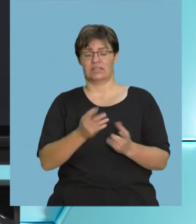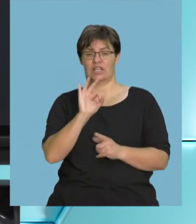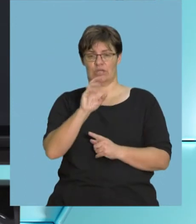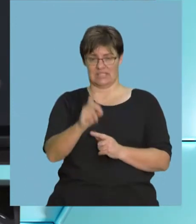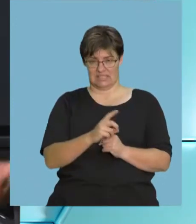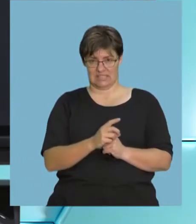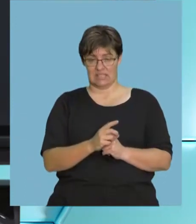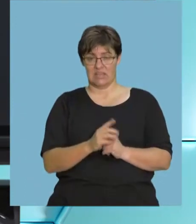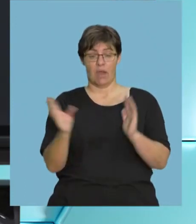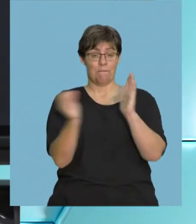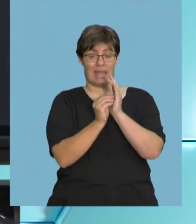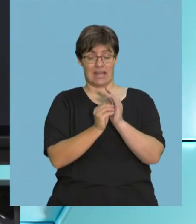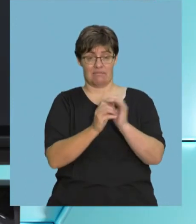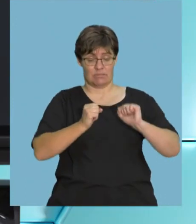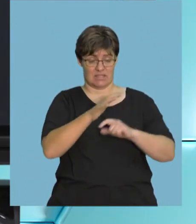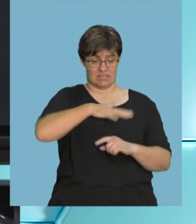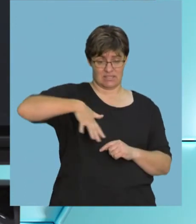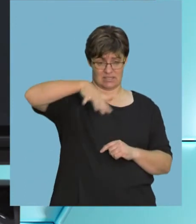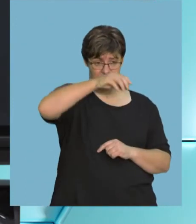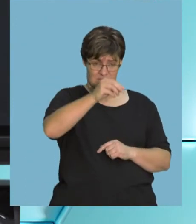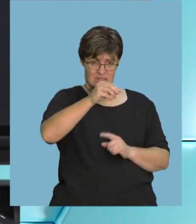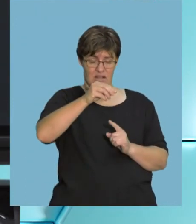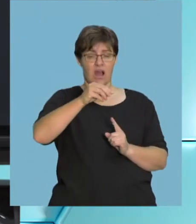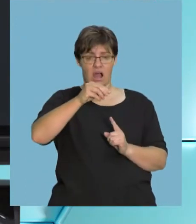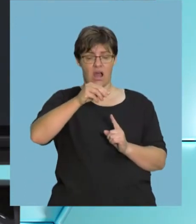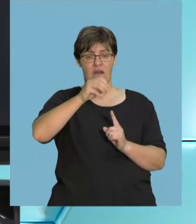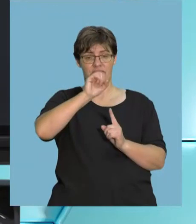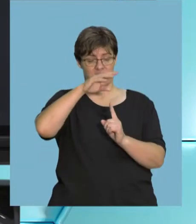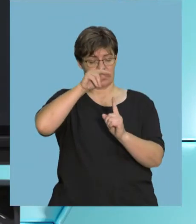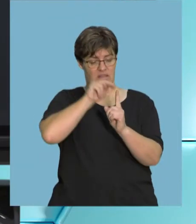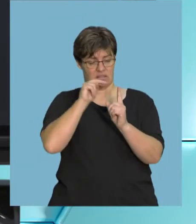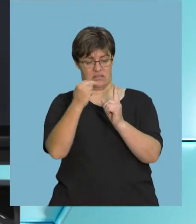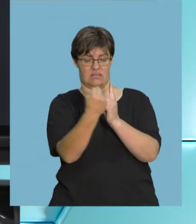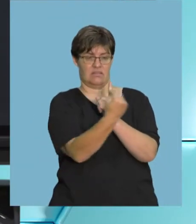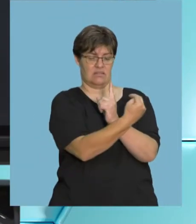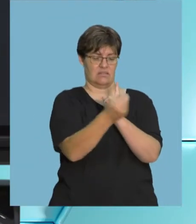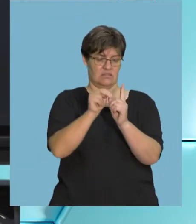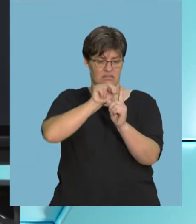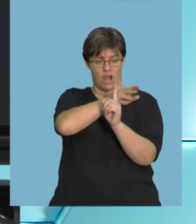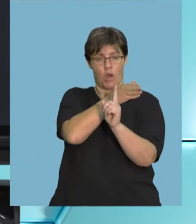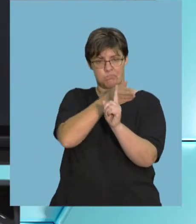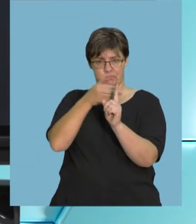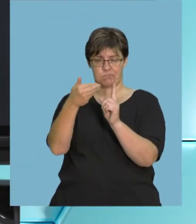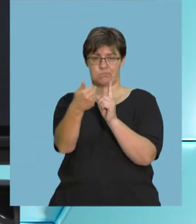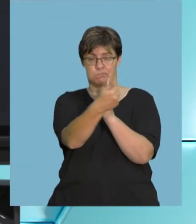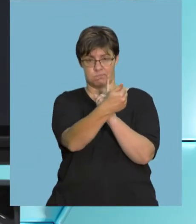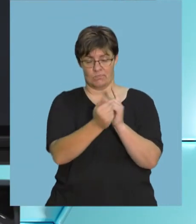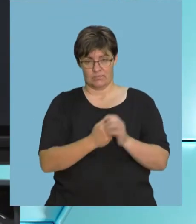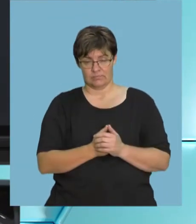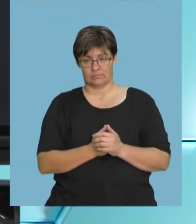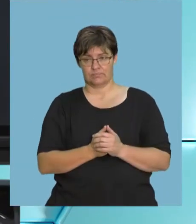a three-dimensional space. So if we have got a magnet in space, the magnetic field actually exists all